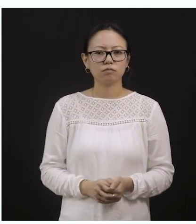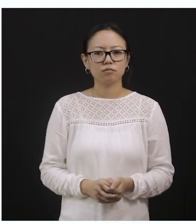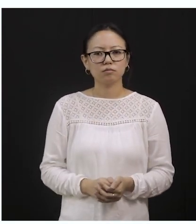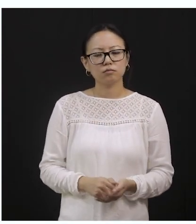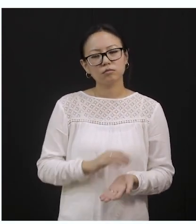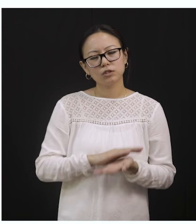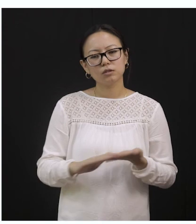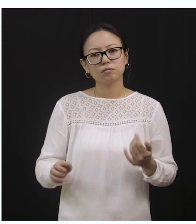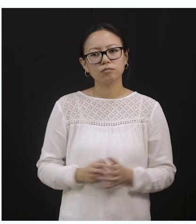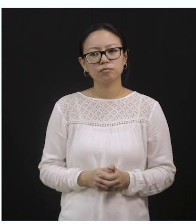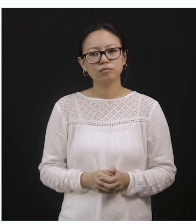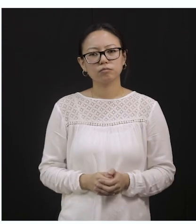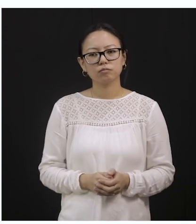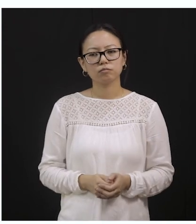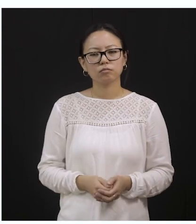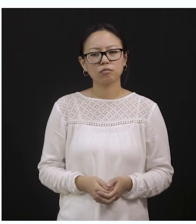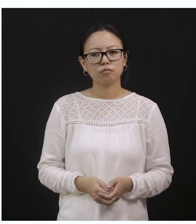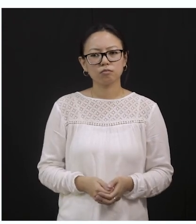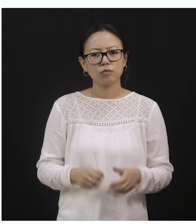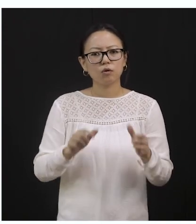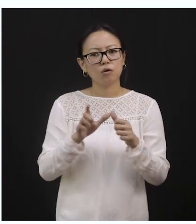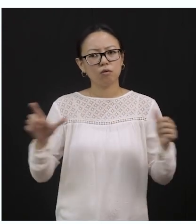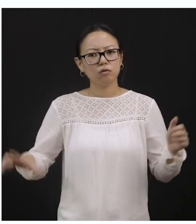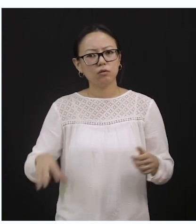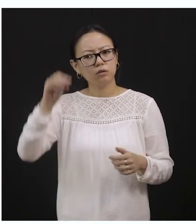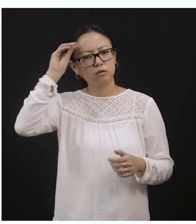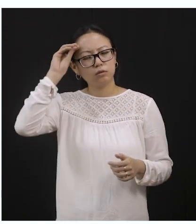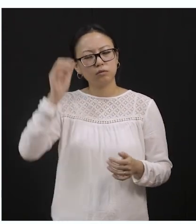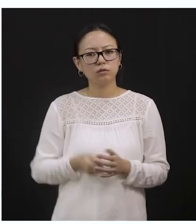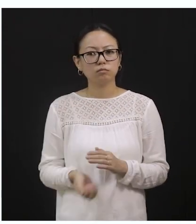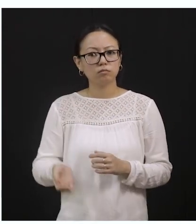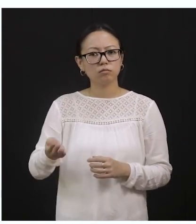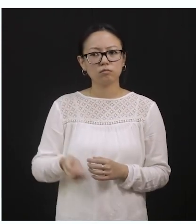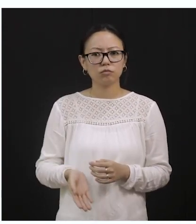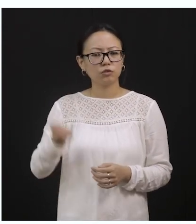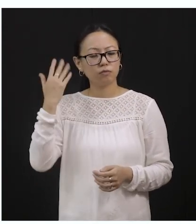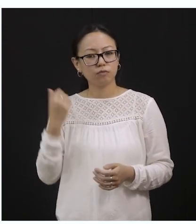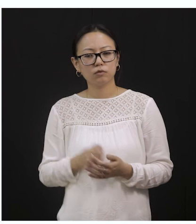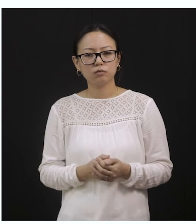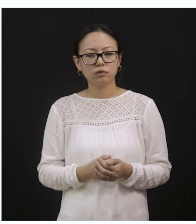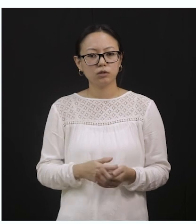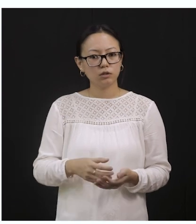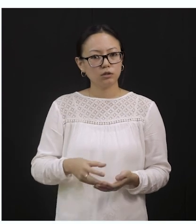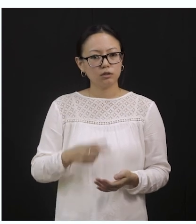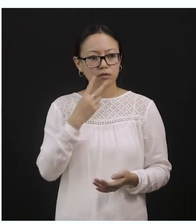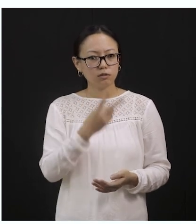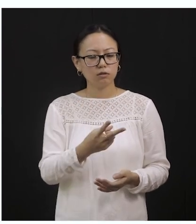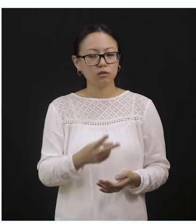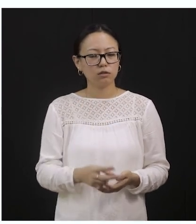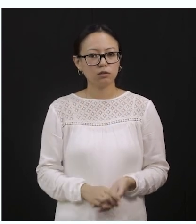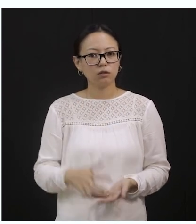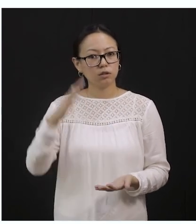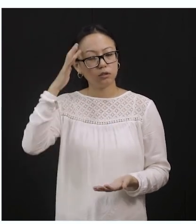today. Whatever we have learned, I request you all to kindly go back and revise so that you will remember